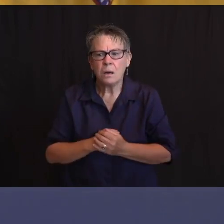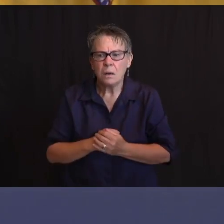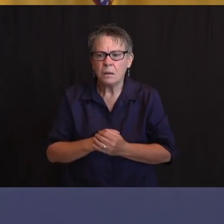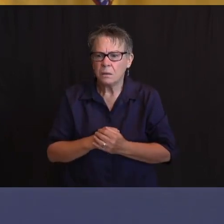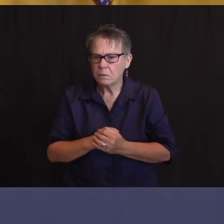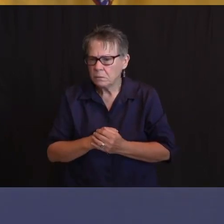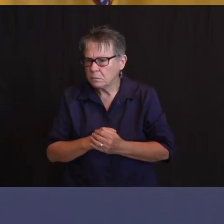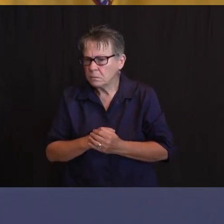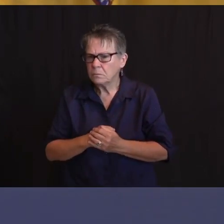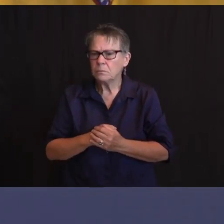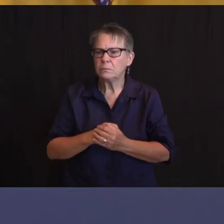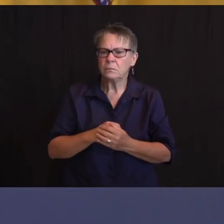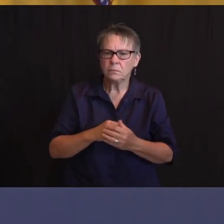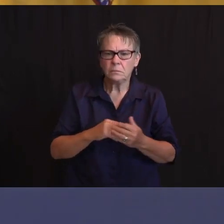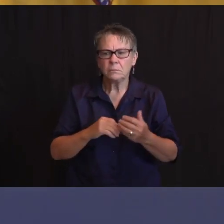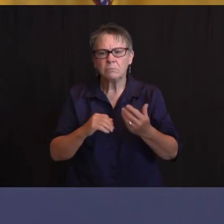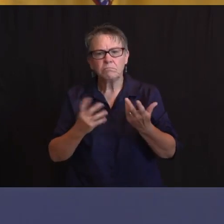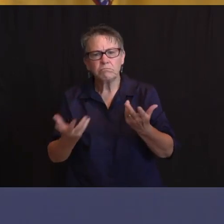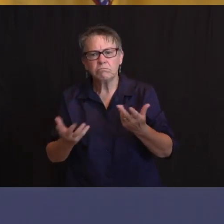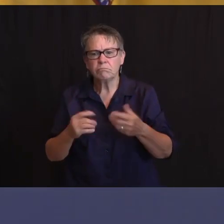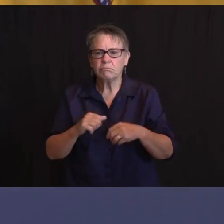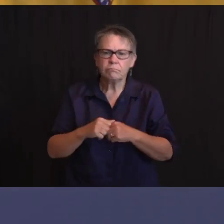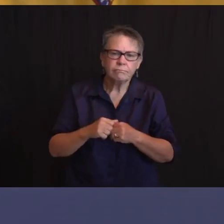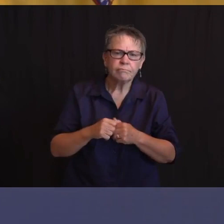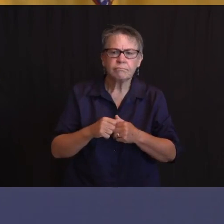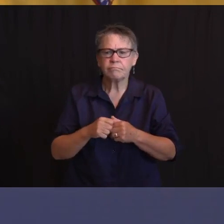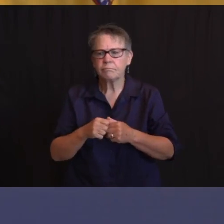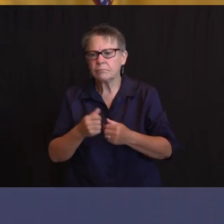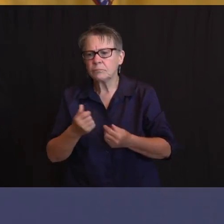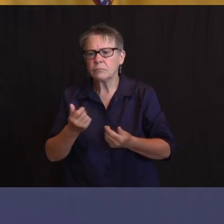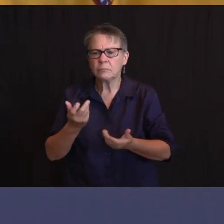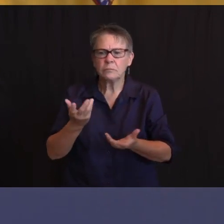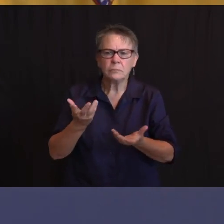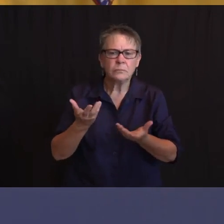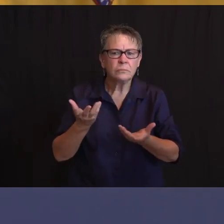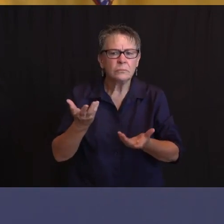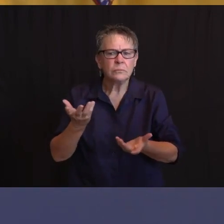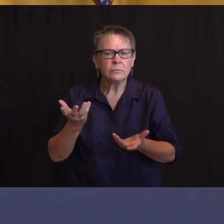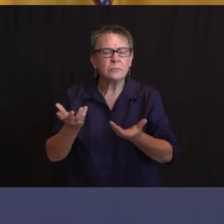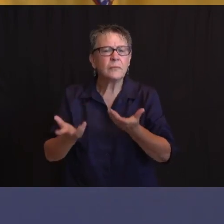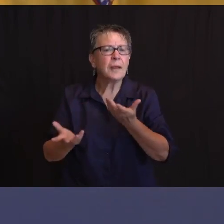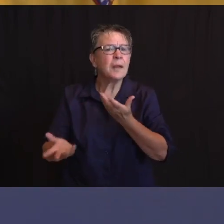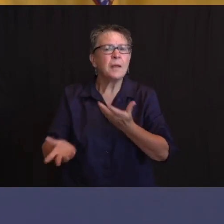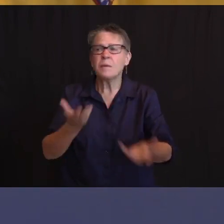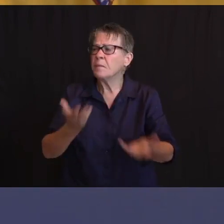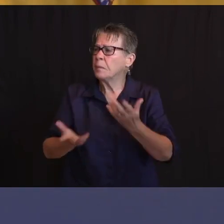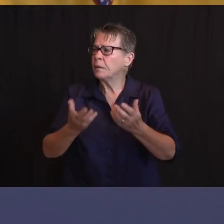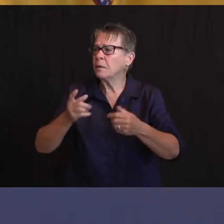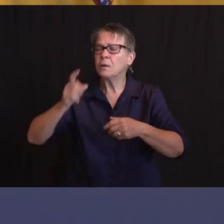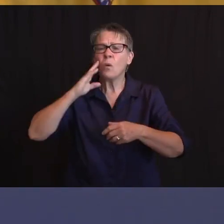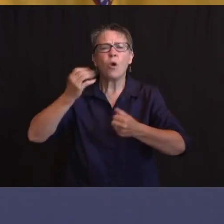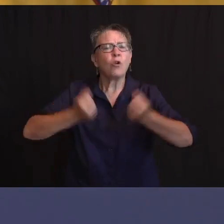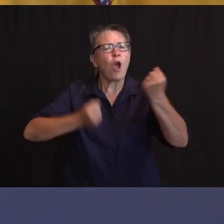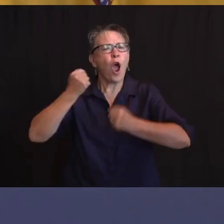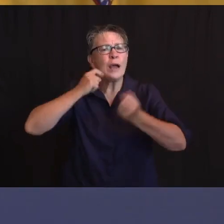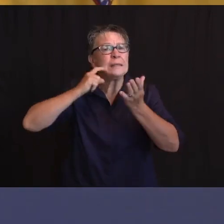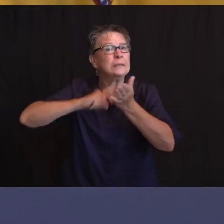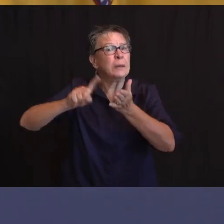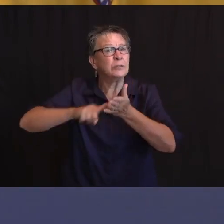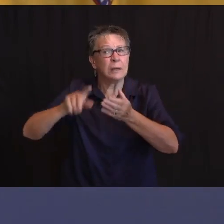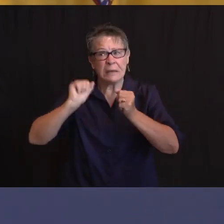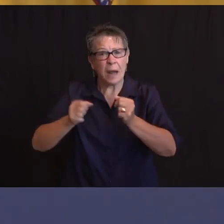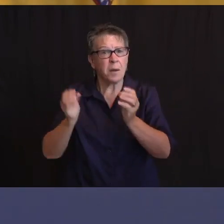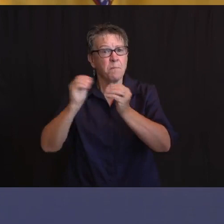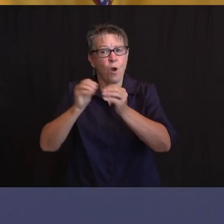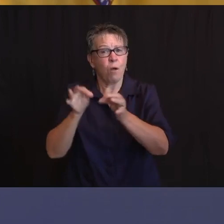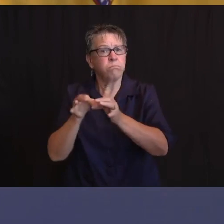some MVC things like car inspections and license renewals, specifically ones that require you to go to an MVC office, considering the